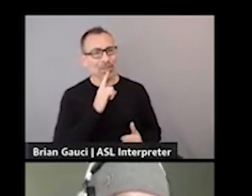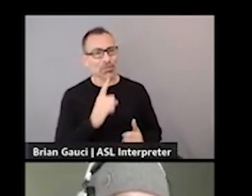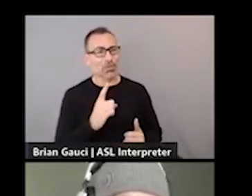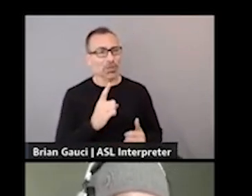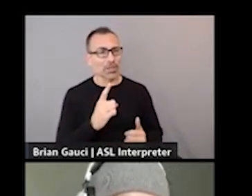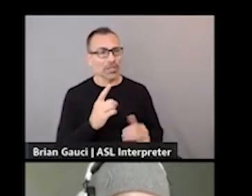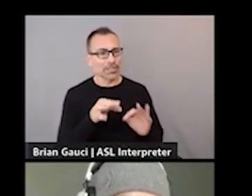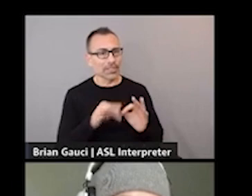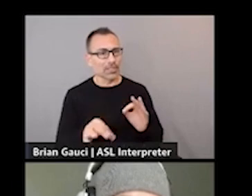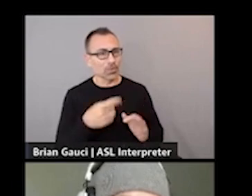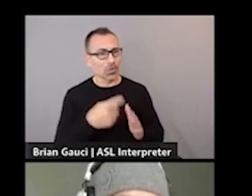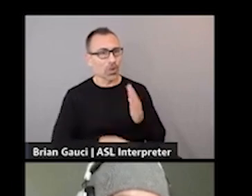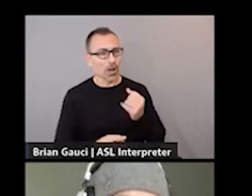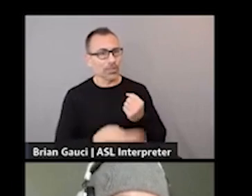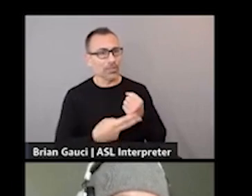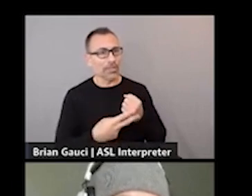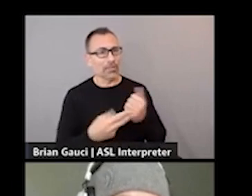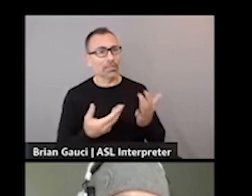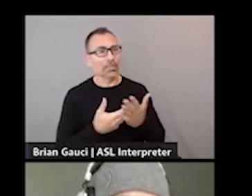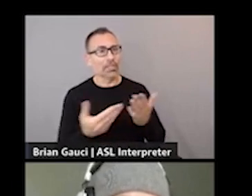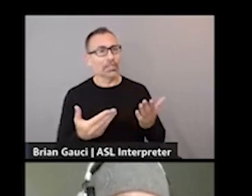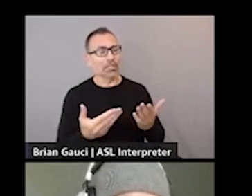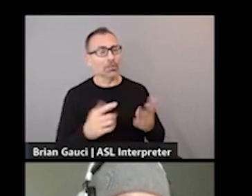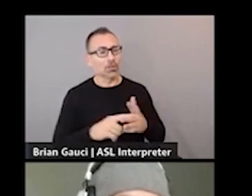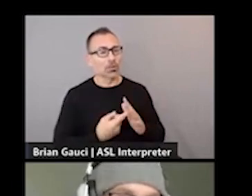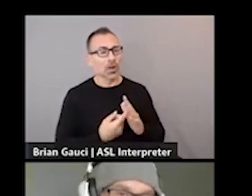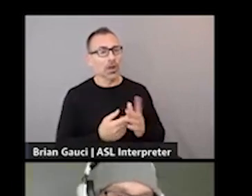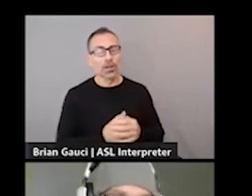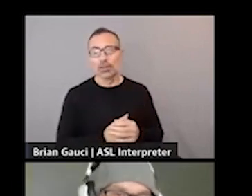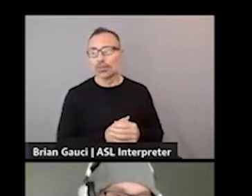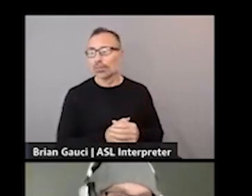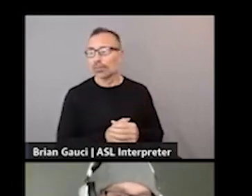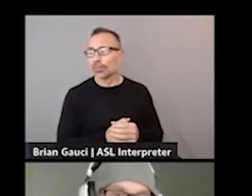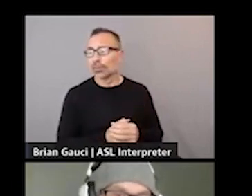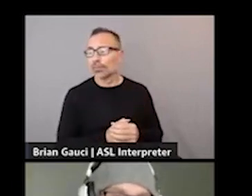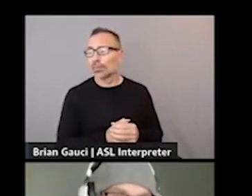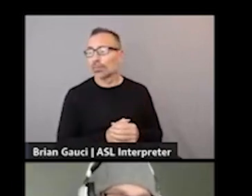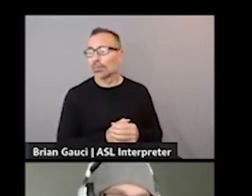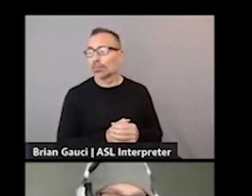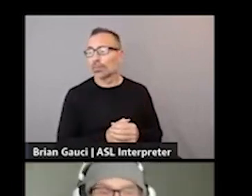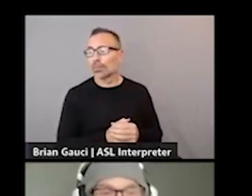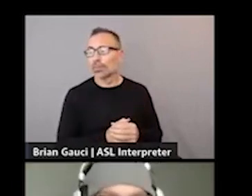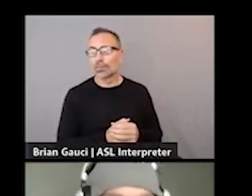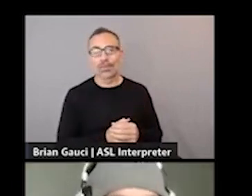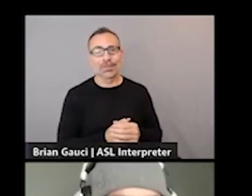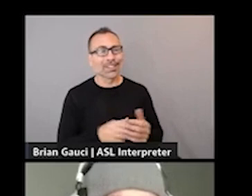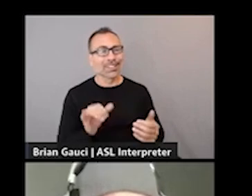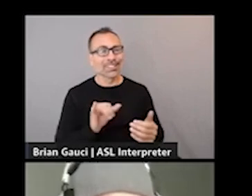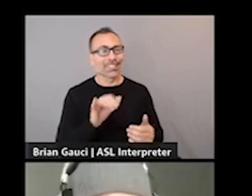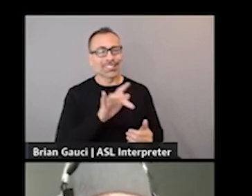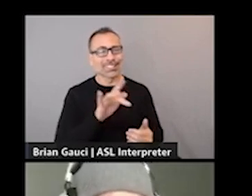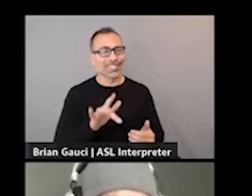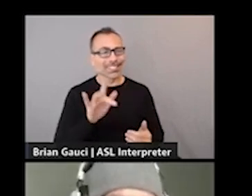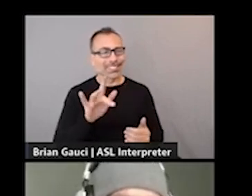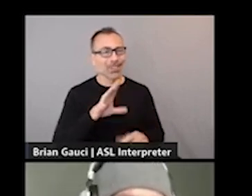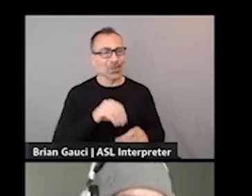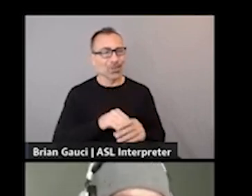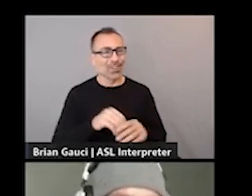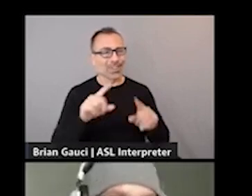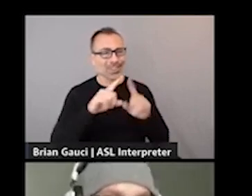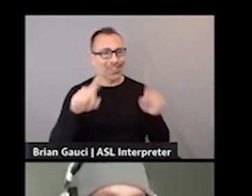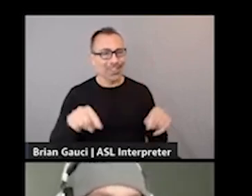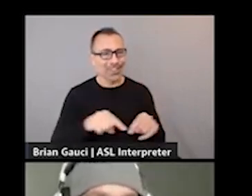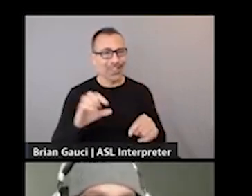optimization thing to go in and implement. Yeah. Like, without doing, just like clicking around in the console,